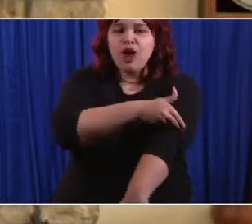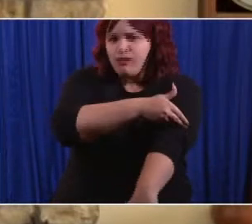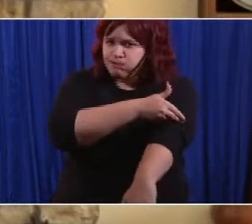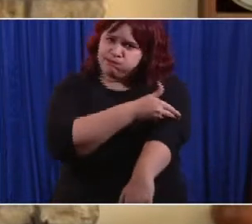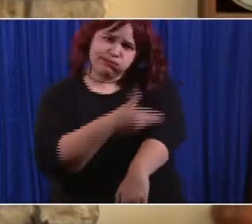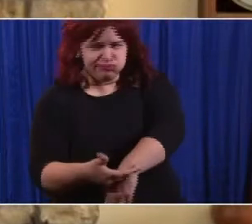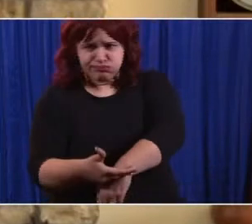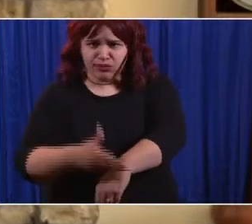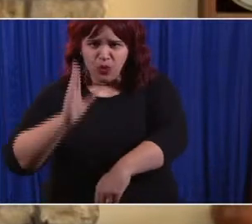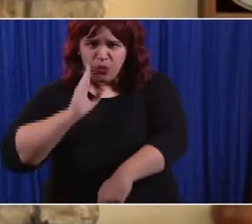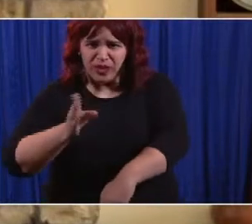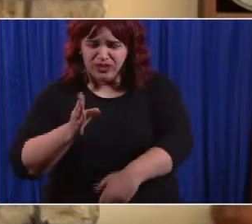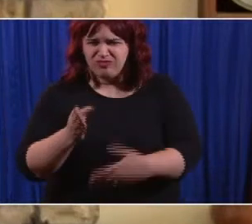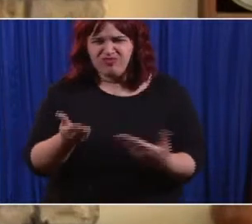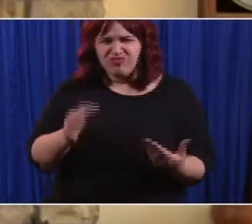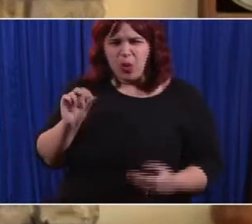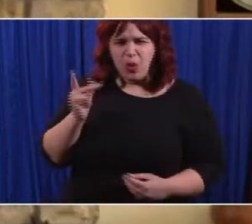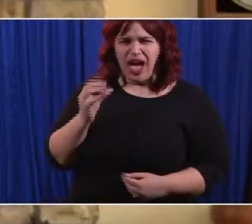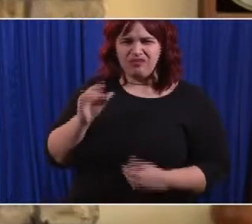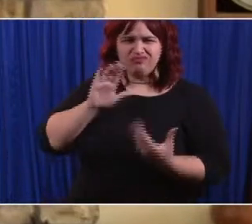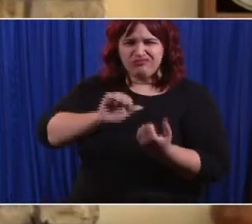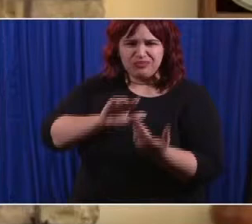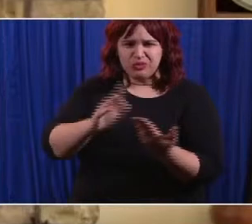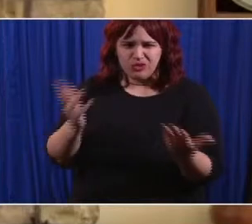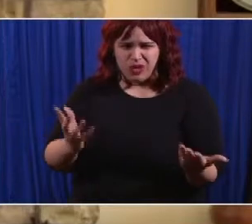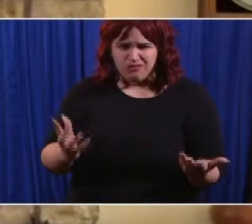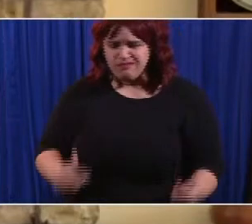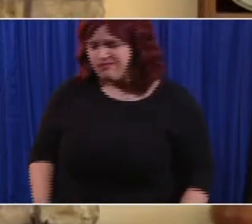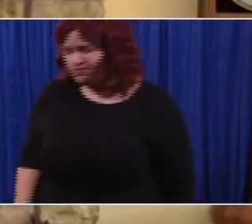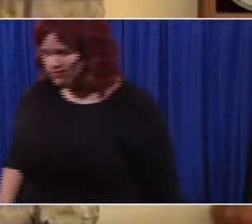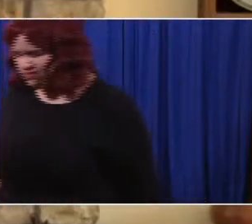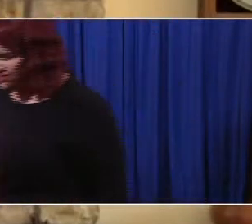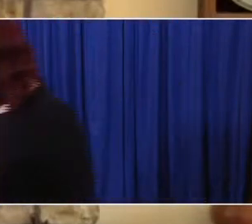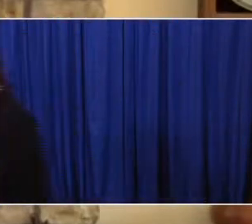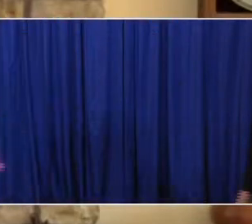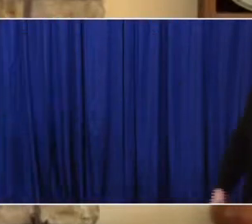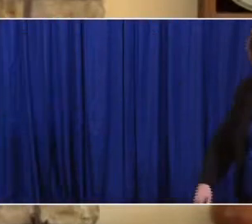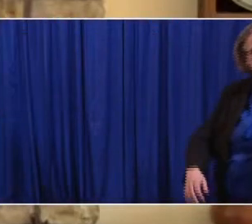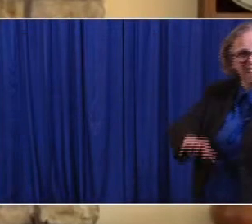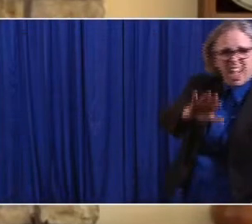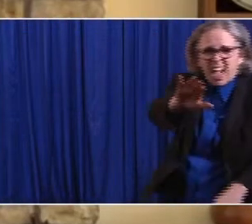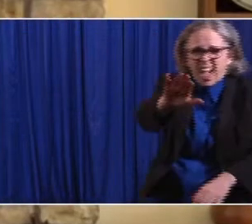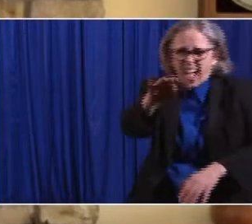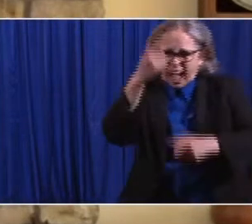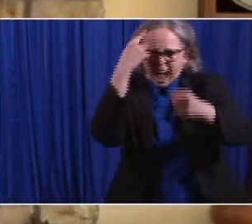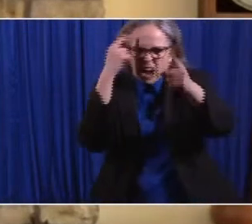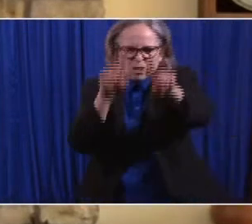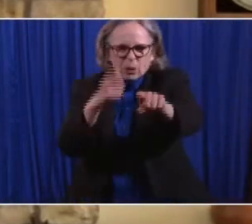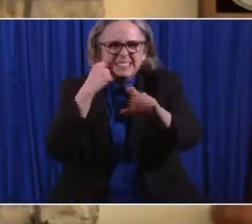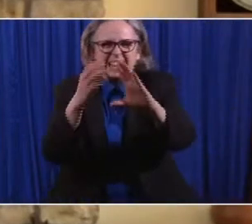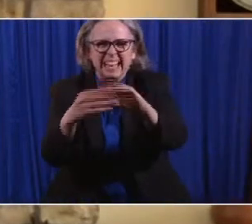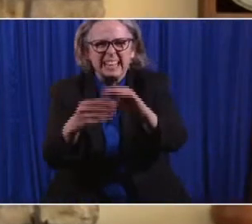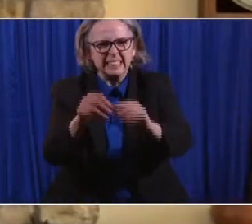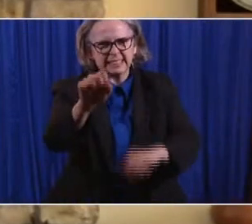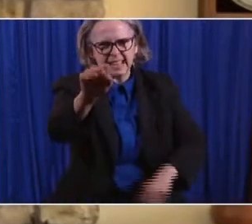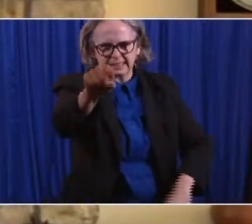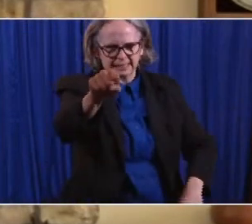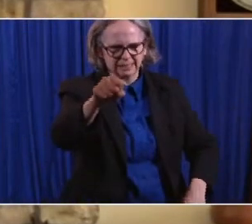do. Yeah, I totally agree. It's very important as we talk about the spring and the